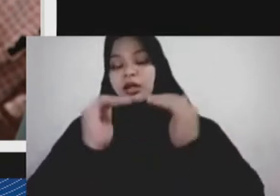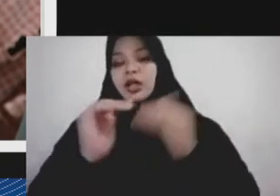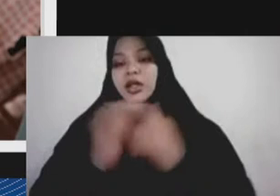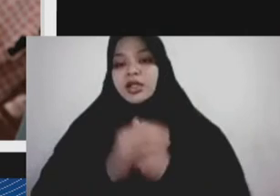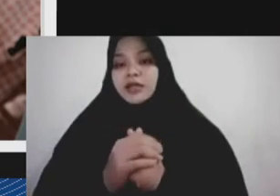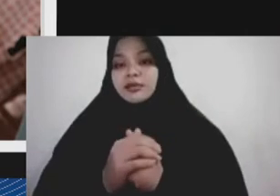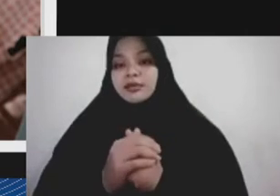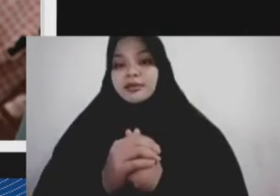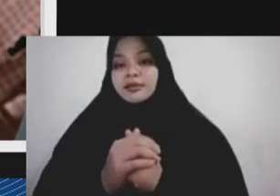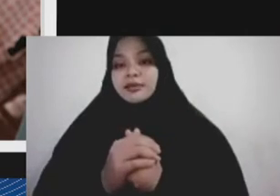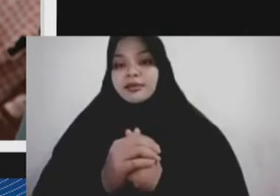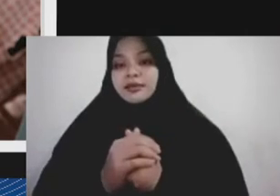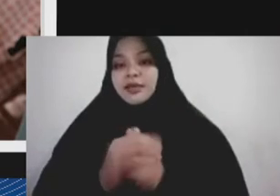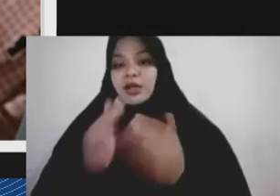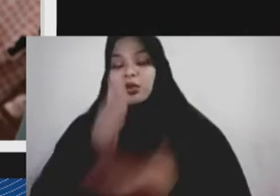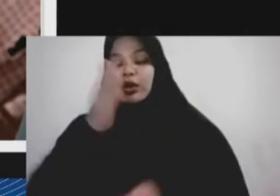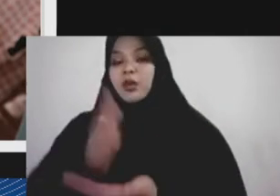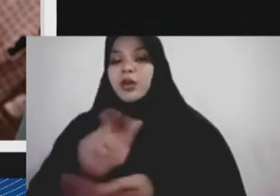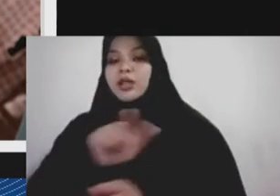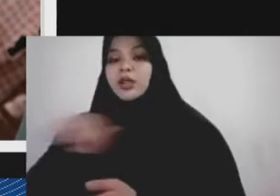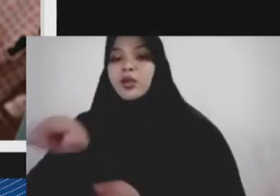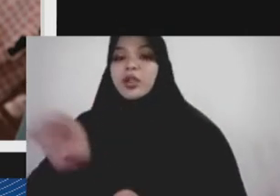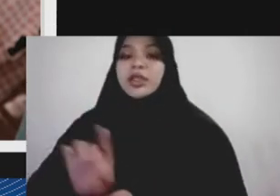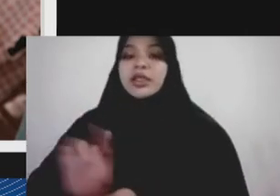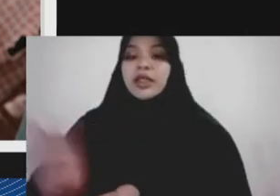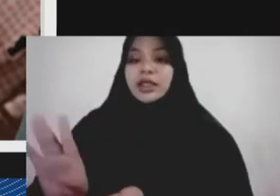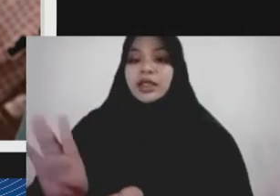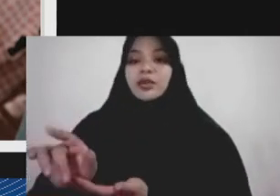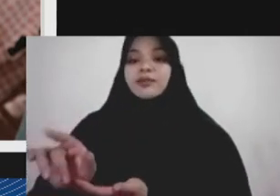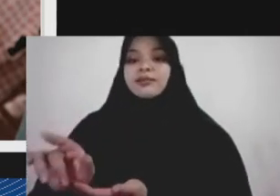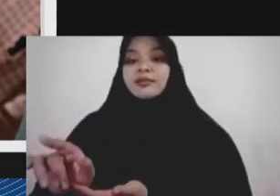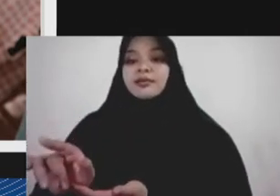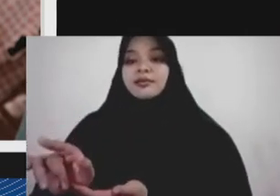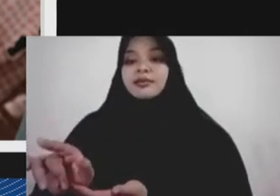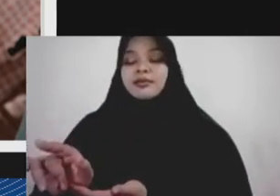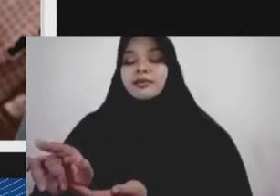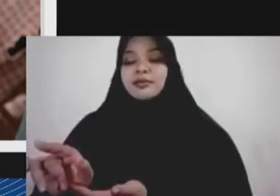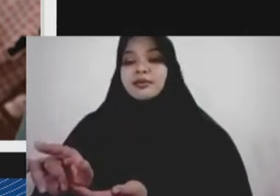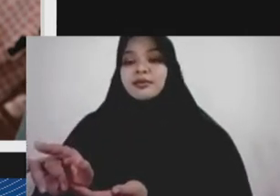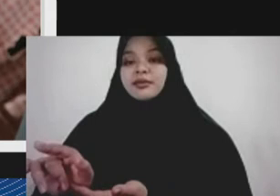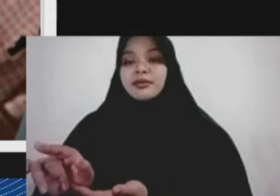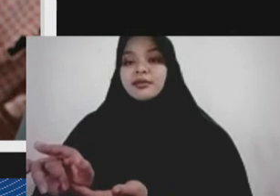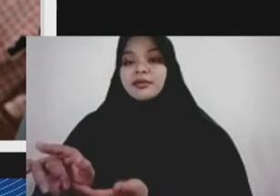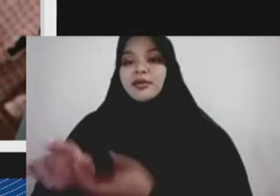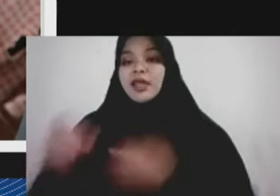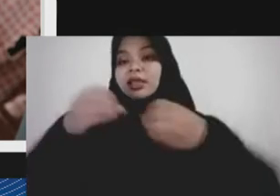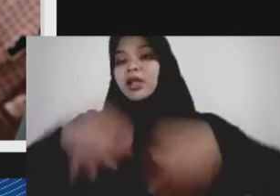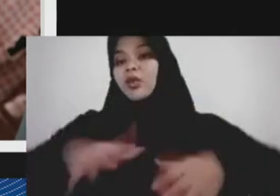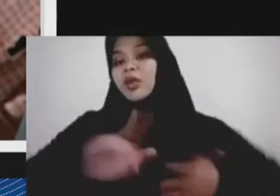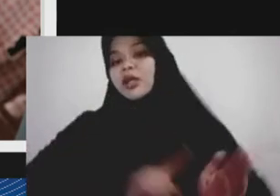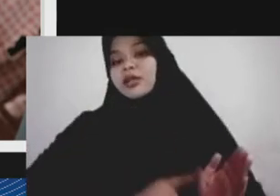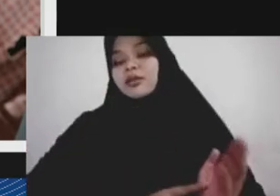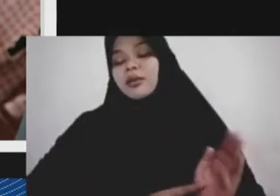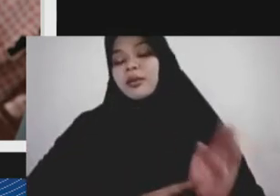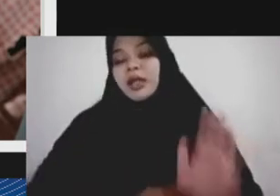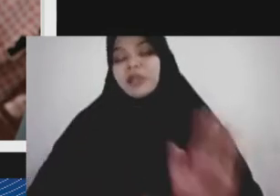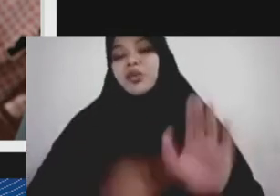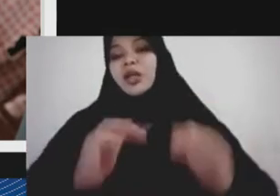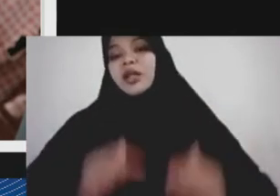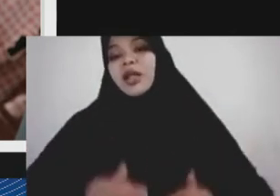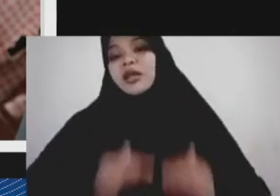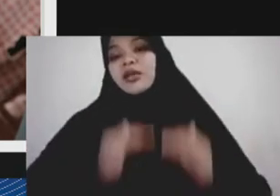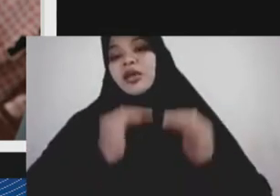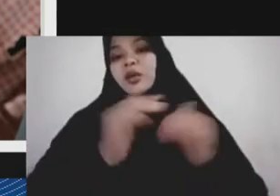genital mutilation and cutting, sexual exploitation and abuse, and of course, trafficking in persons has increased.